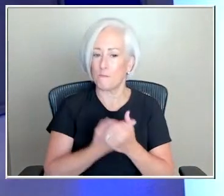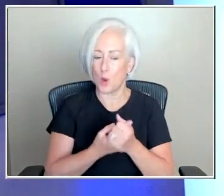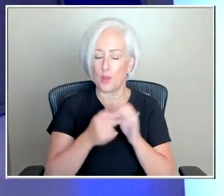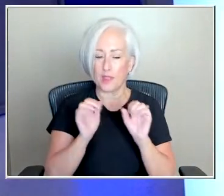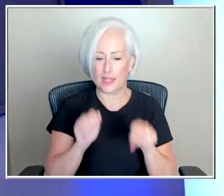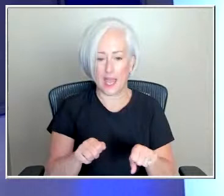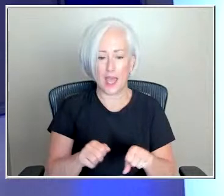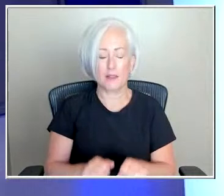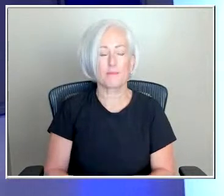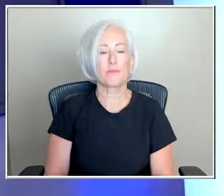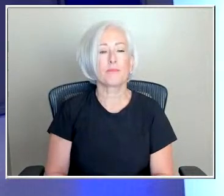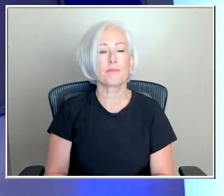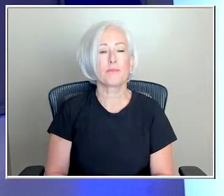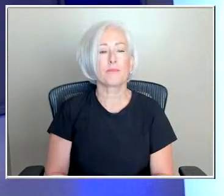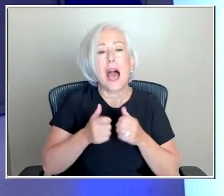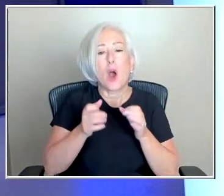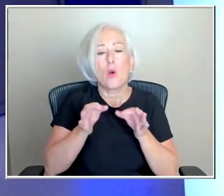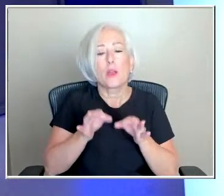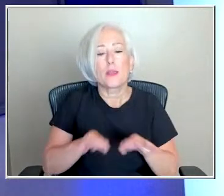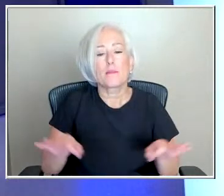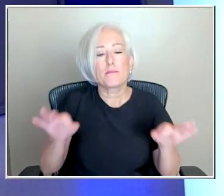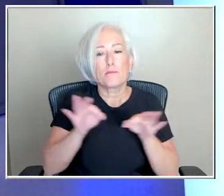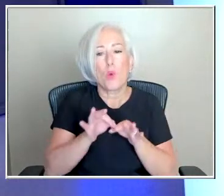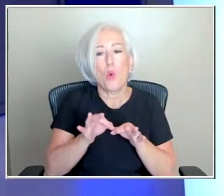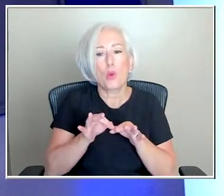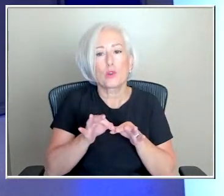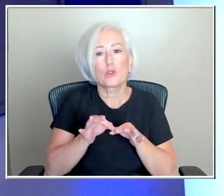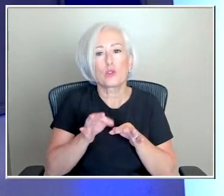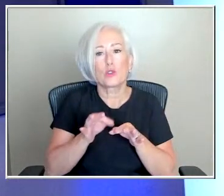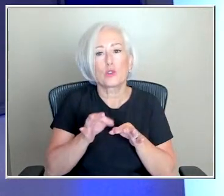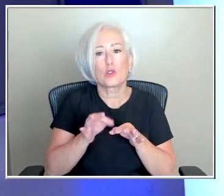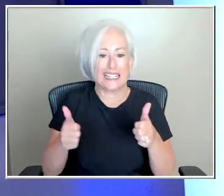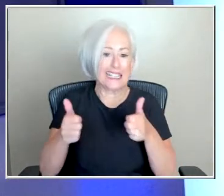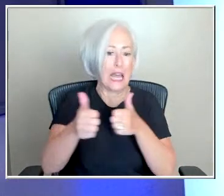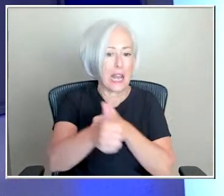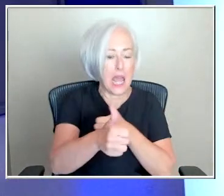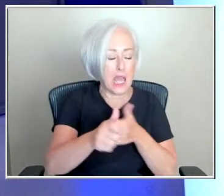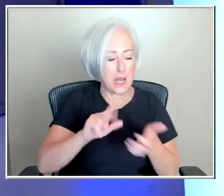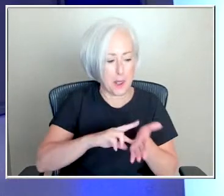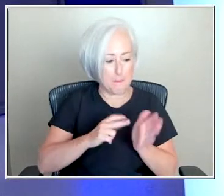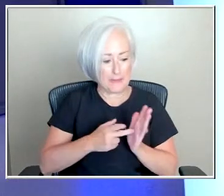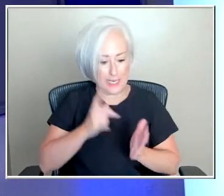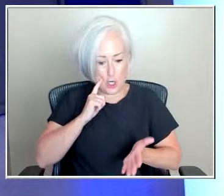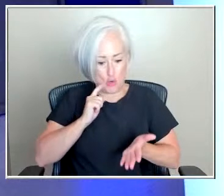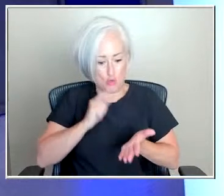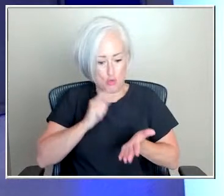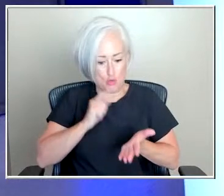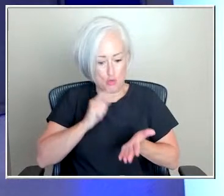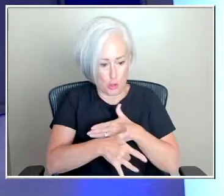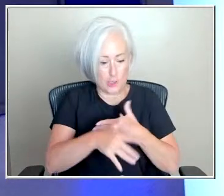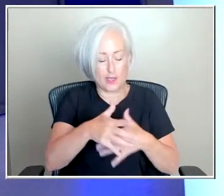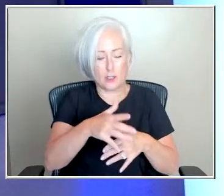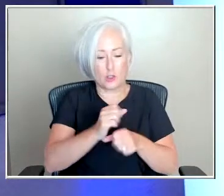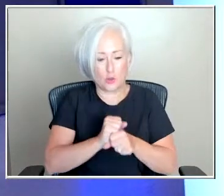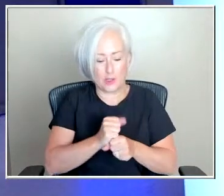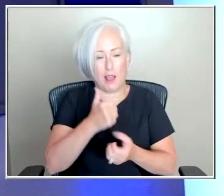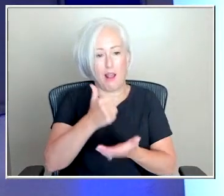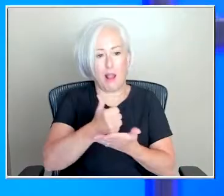ahead of the symptoms, again, enabling you to be able to get some of these type of procedures done? Right. I think